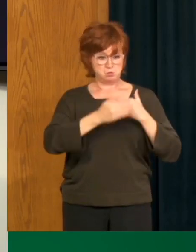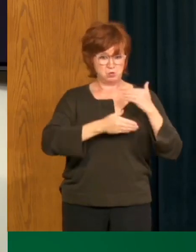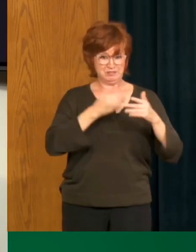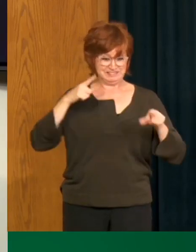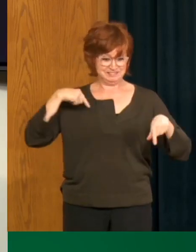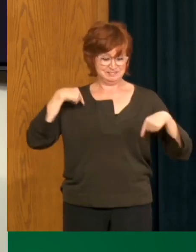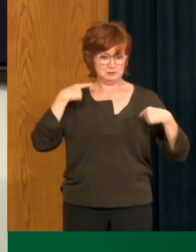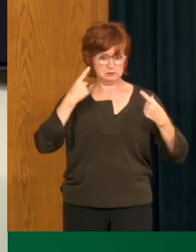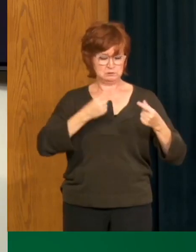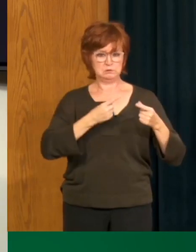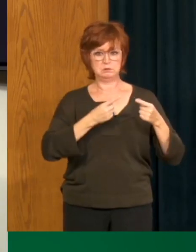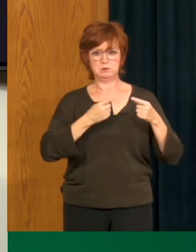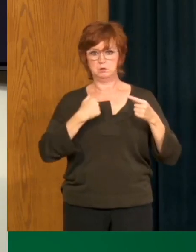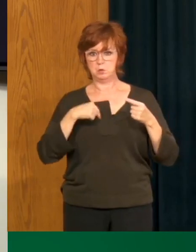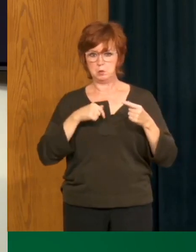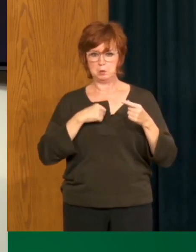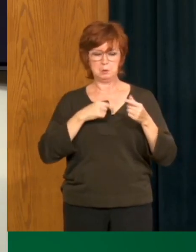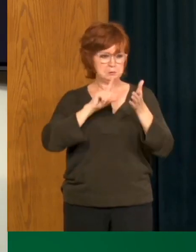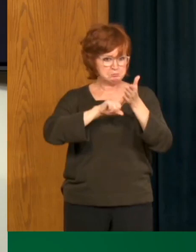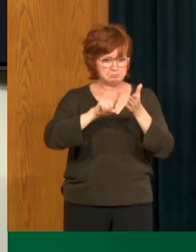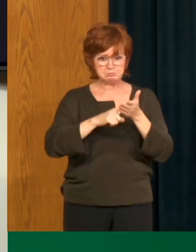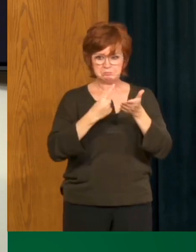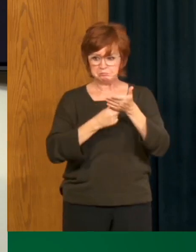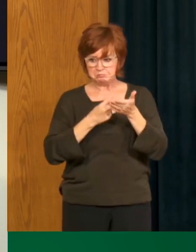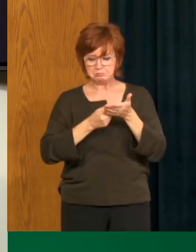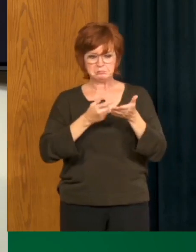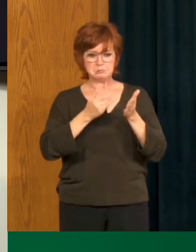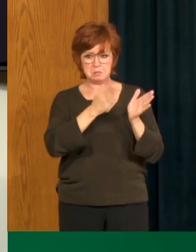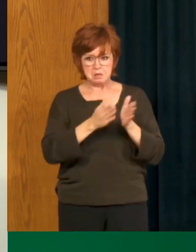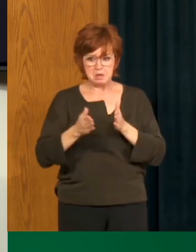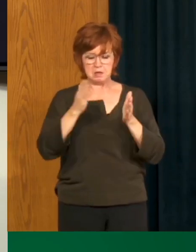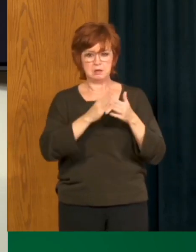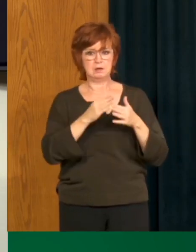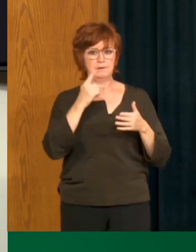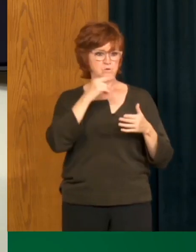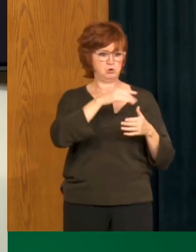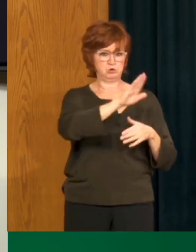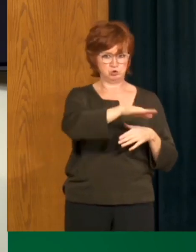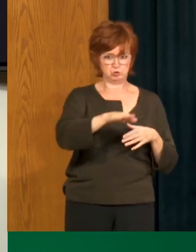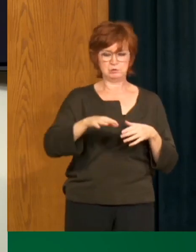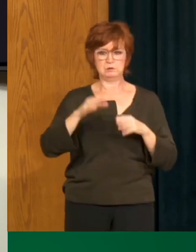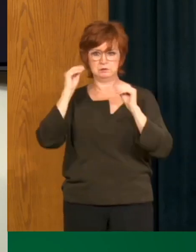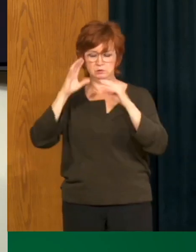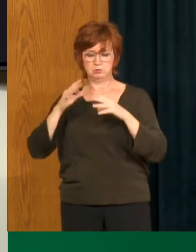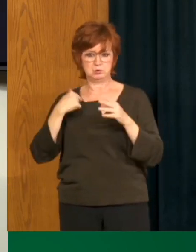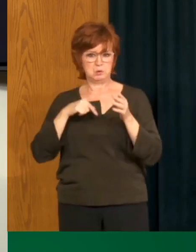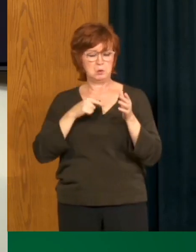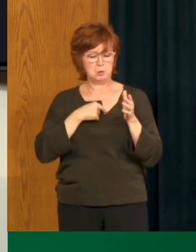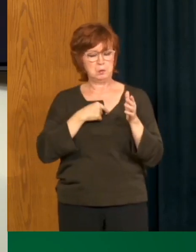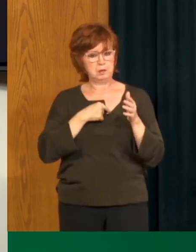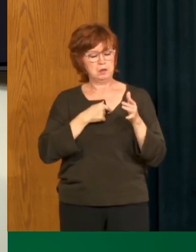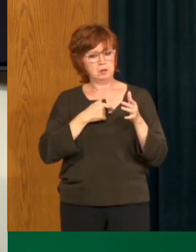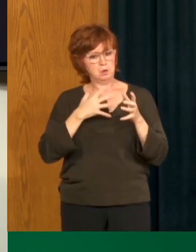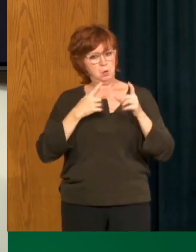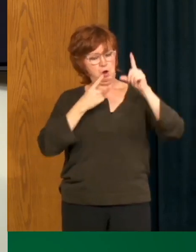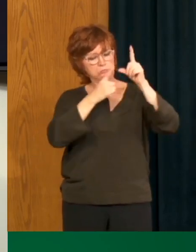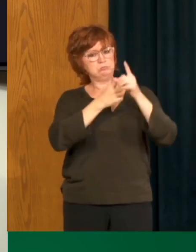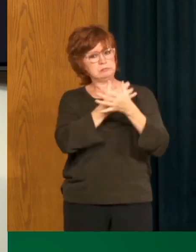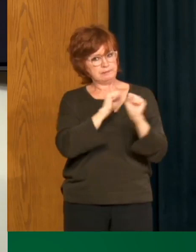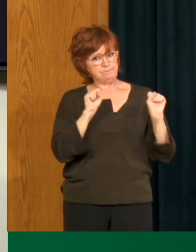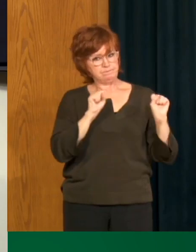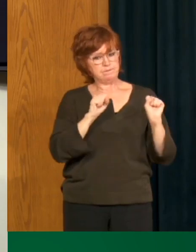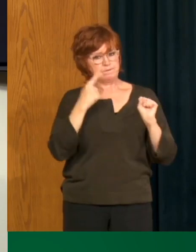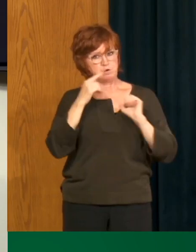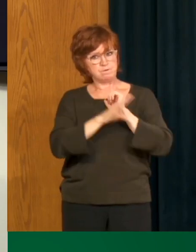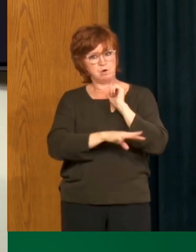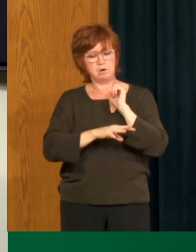kids and our teachers to safely enter the schools this fall. First of all, Dr. Shahab's right. We've been learning from other jurisdictions, other provinces, other